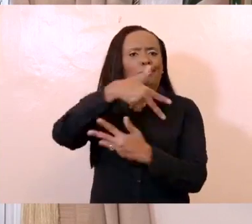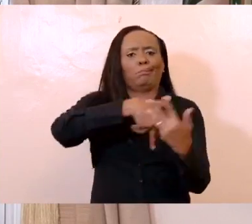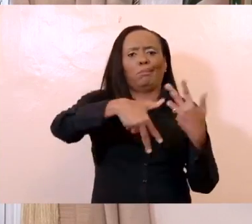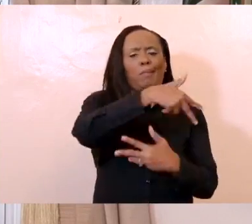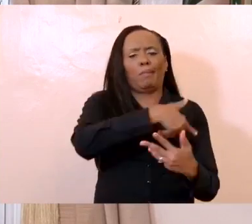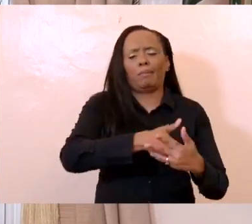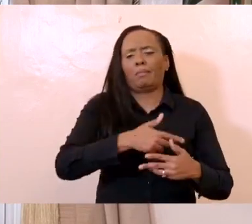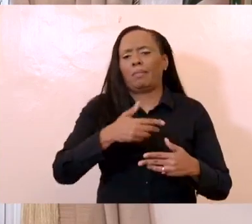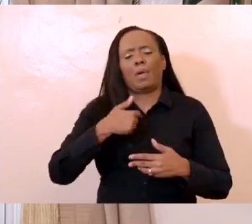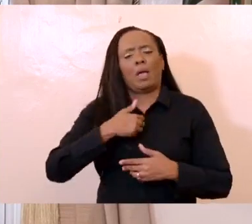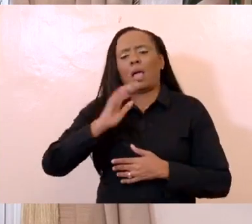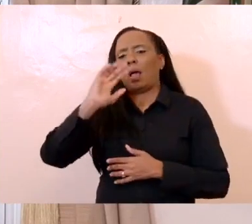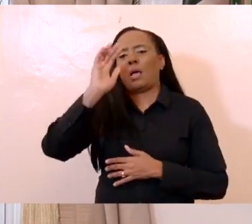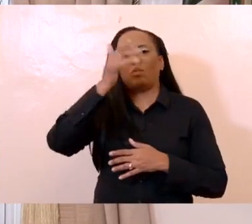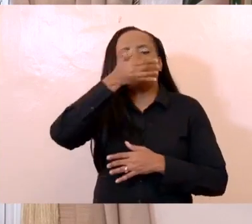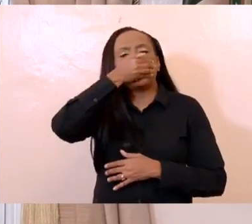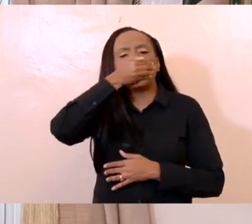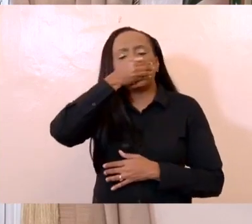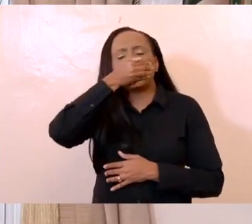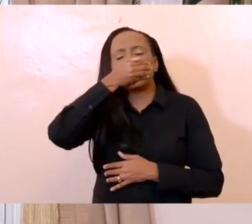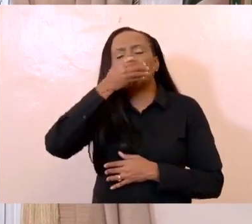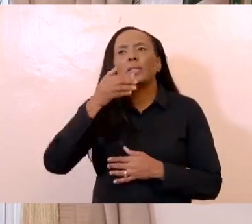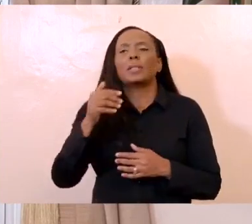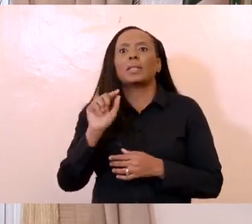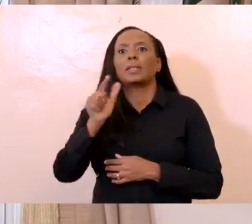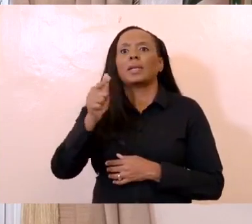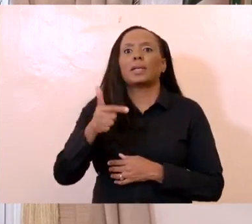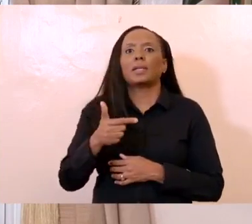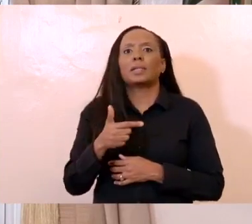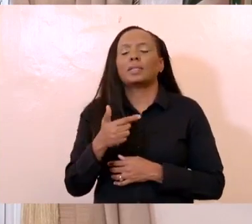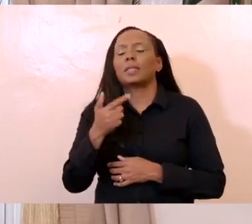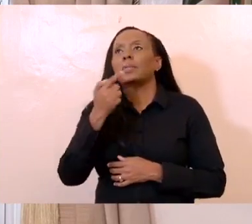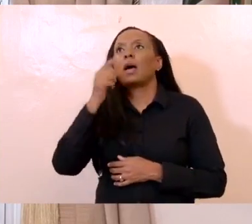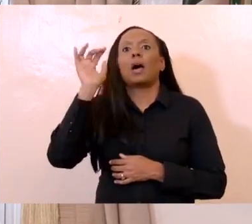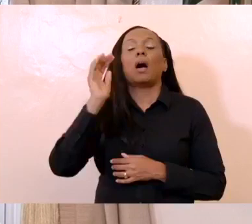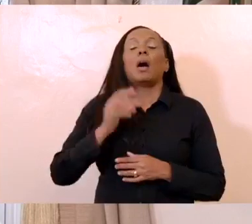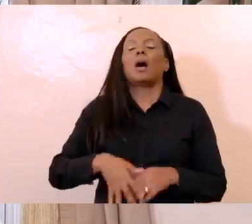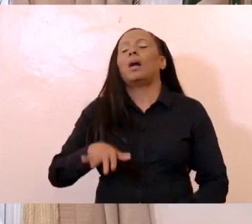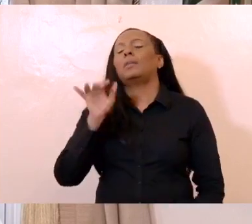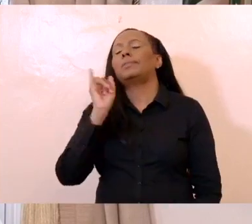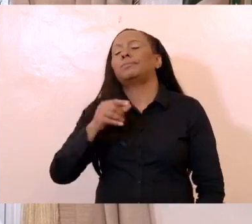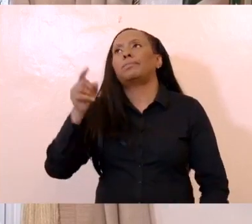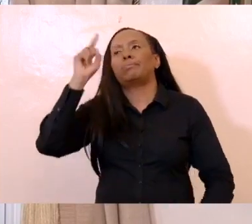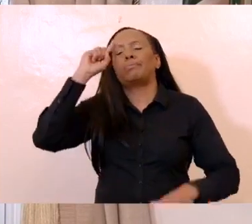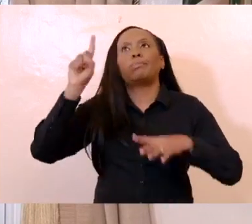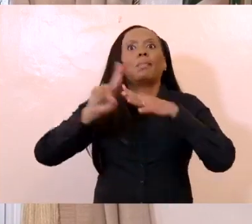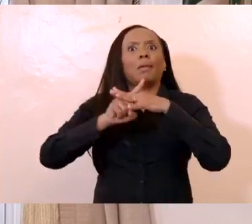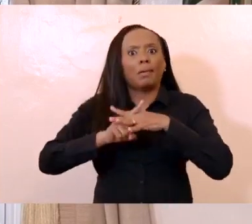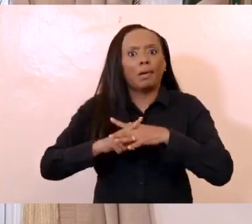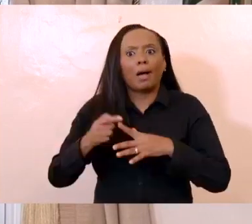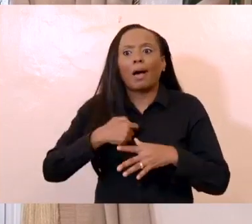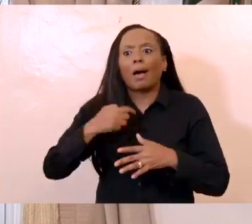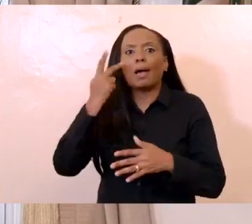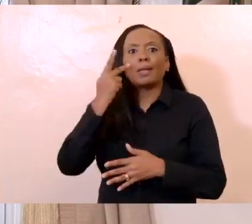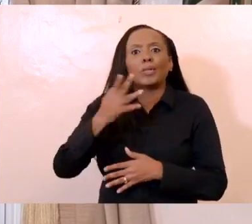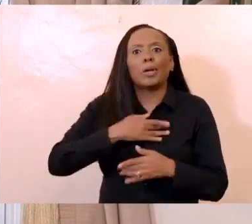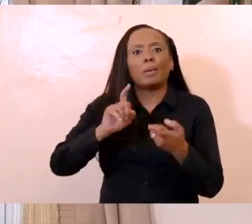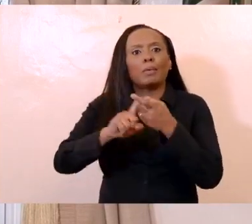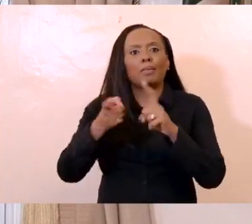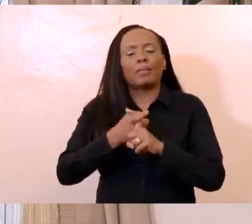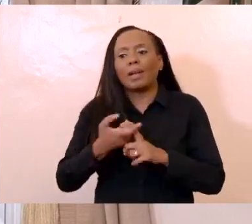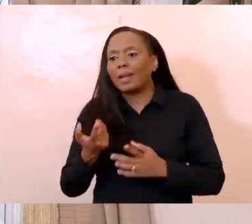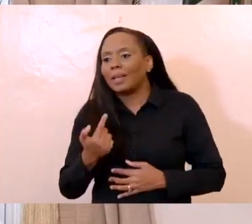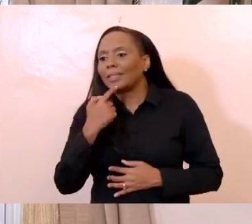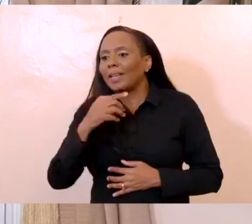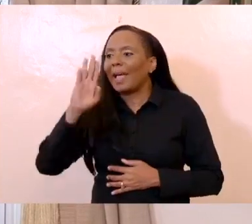on. And then a little later, they remember that they saw a friend that they hadn't seen since school days. And they told them hello